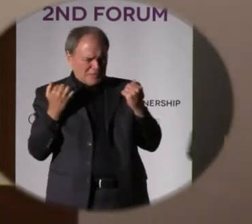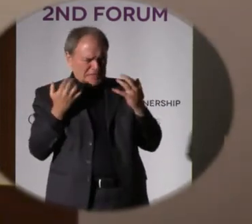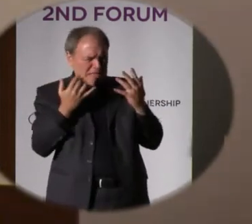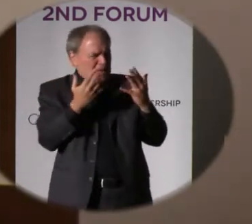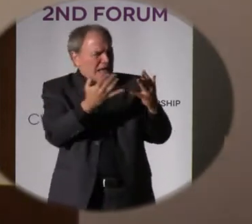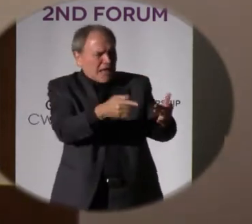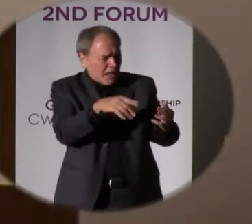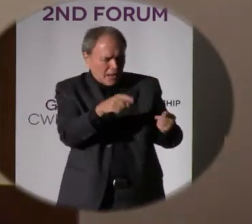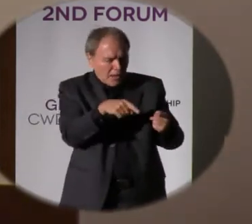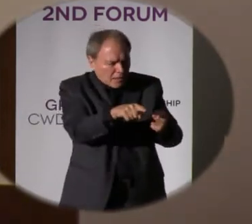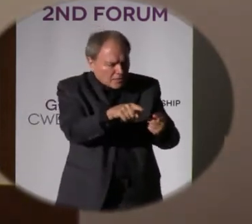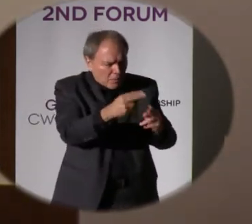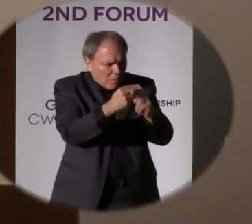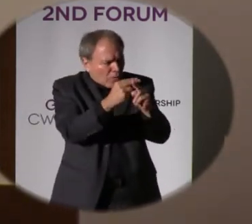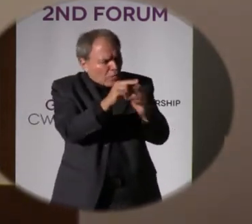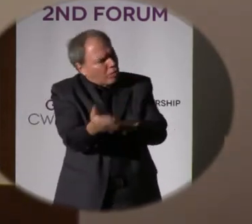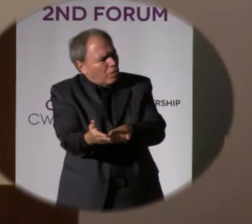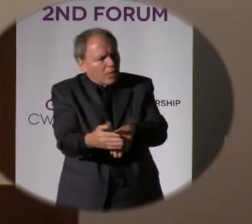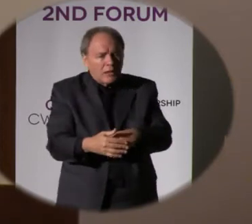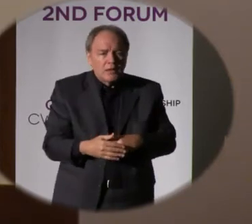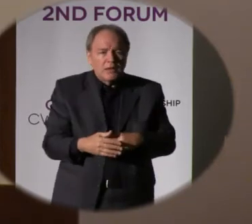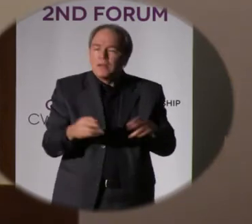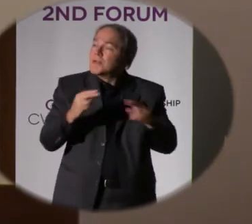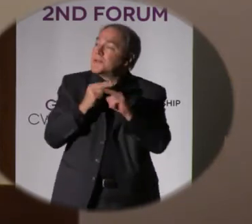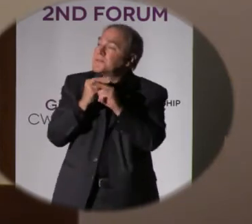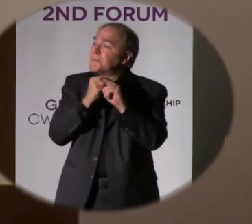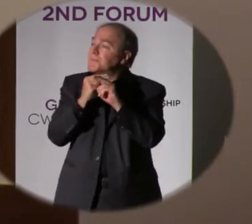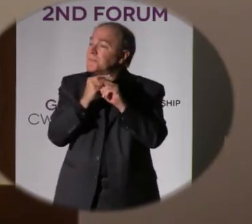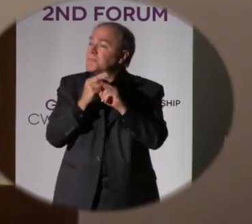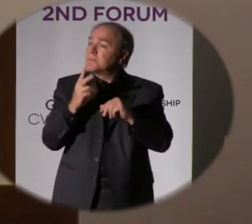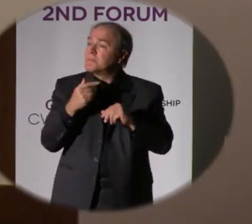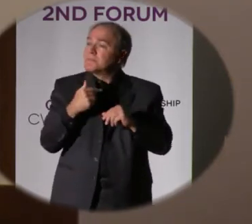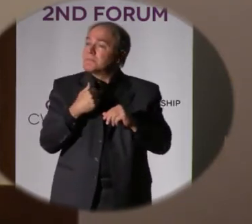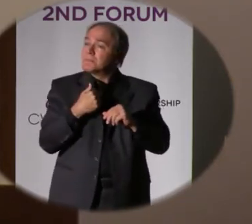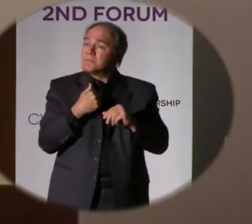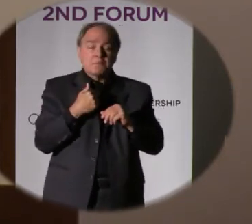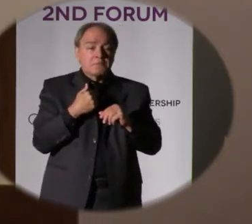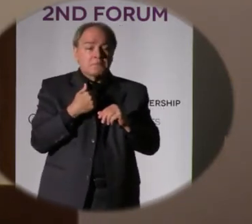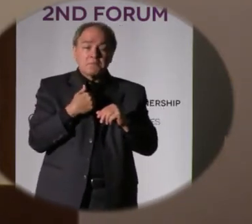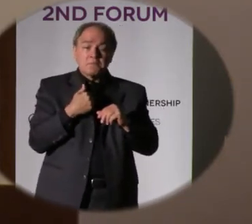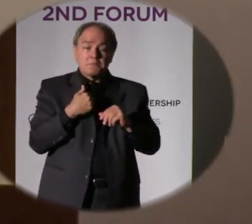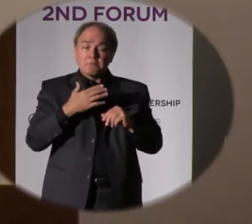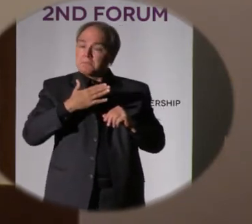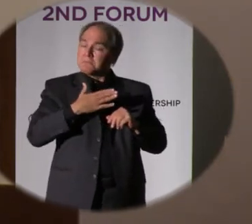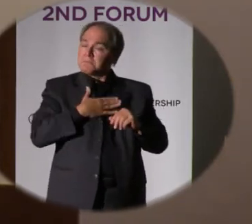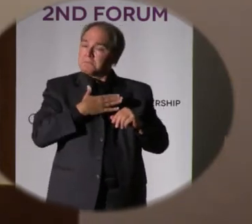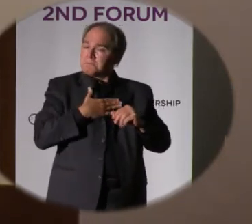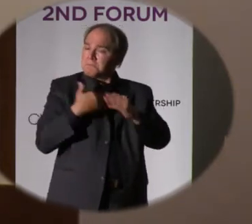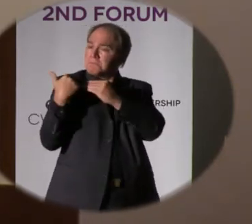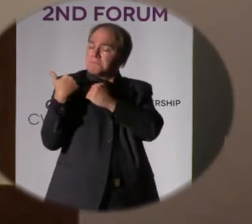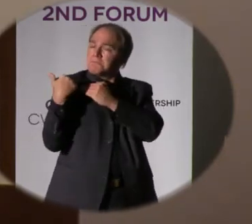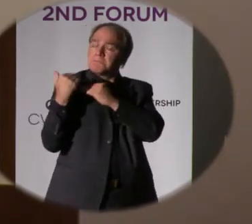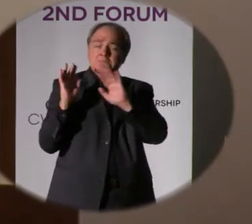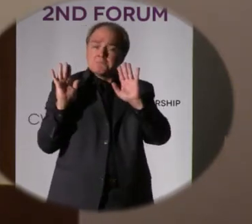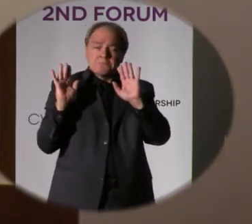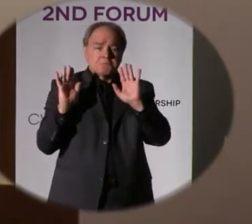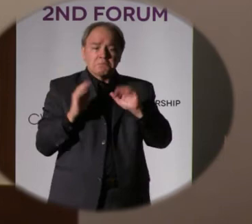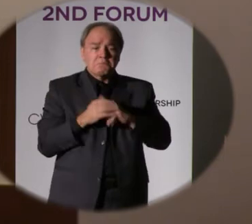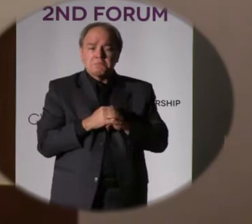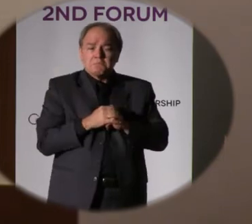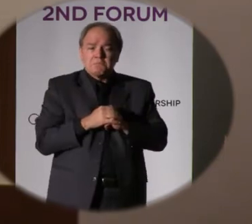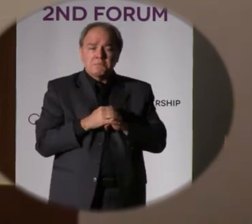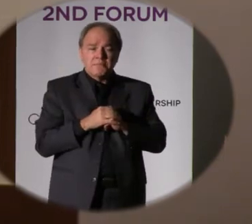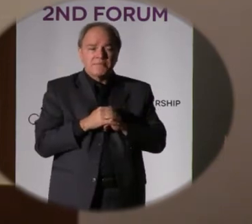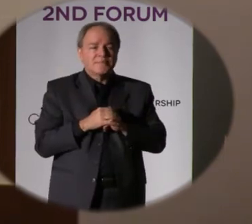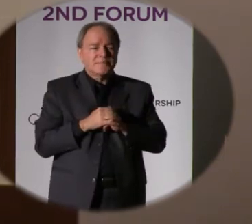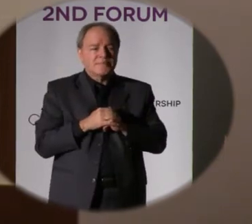extinguish the fire?" And then the hummingbird said, "I'm just doing my part." I think it's a very important